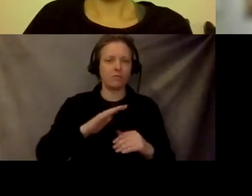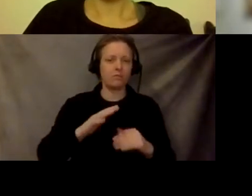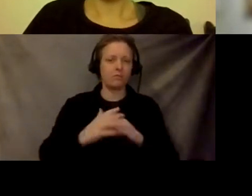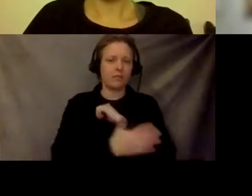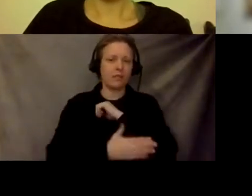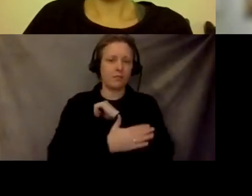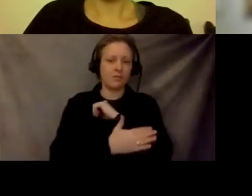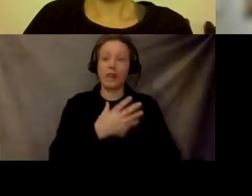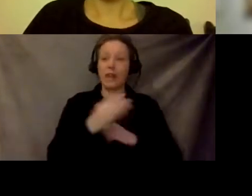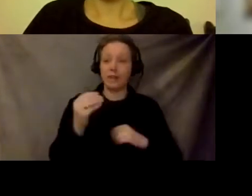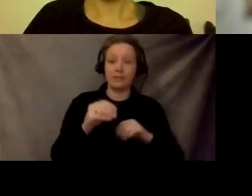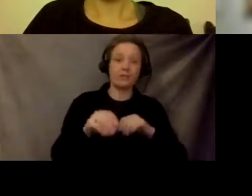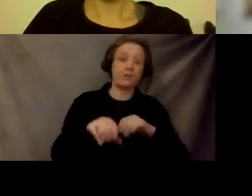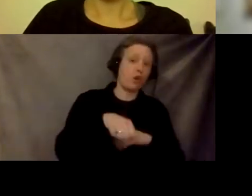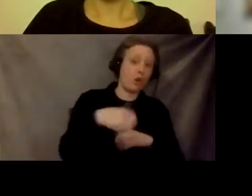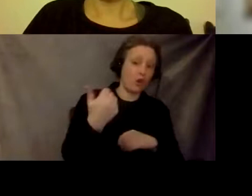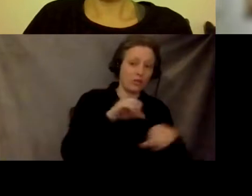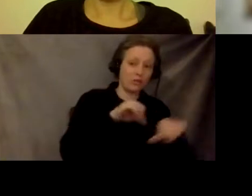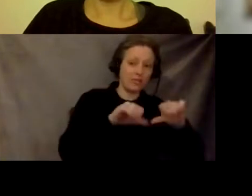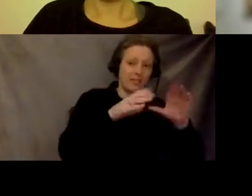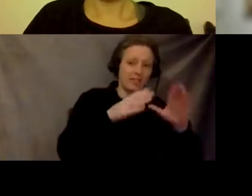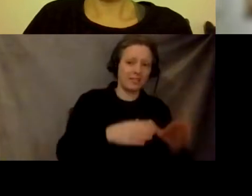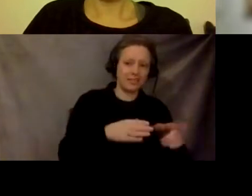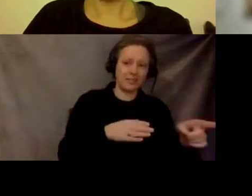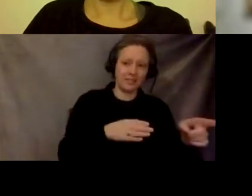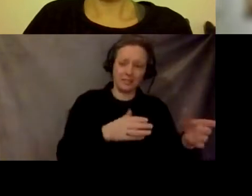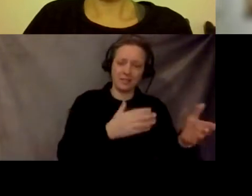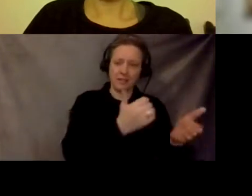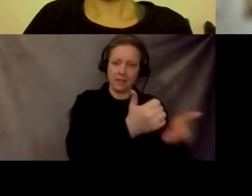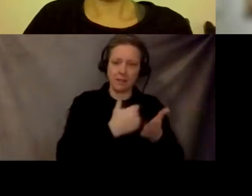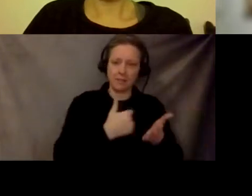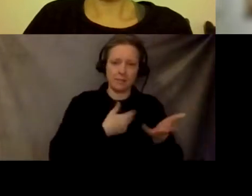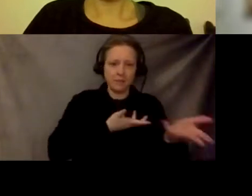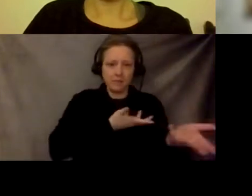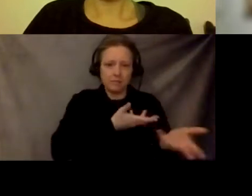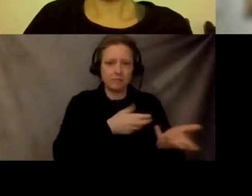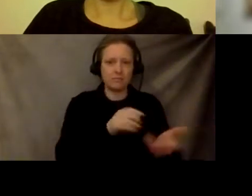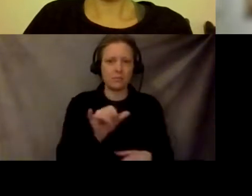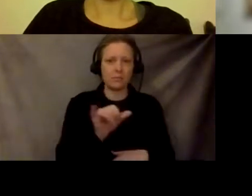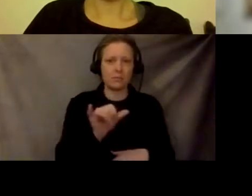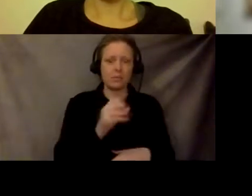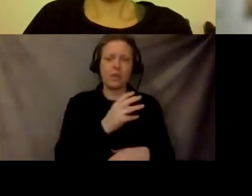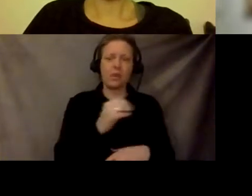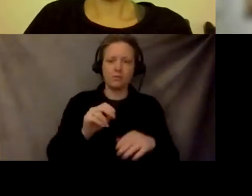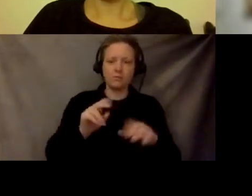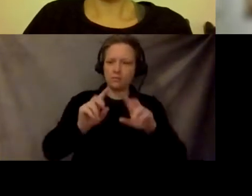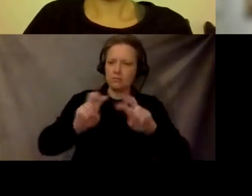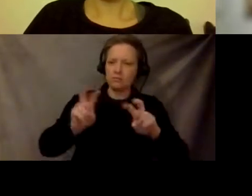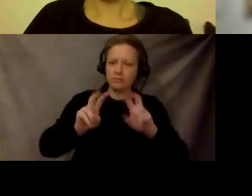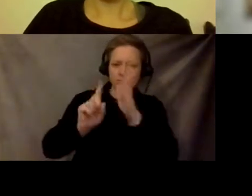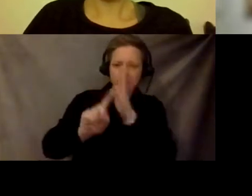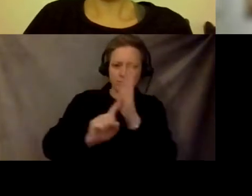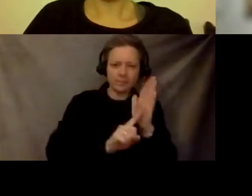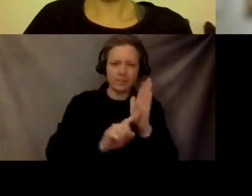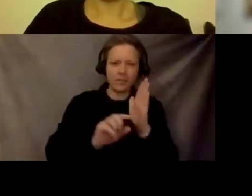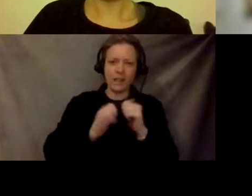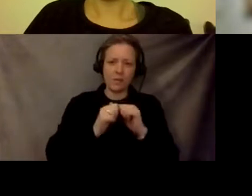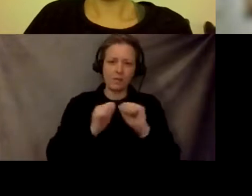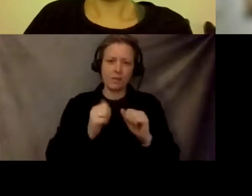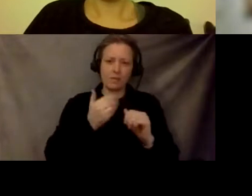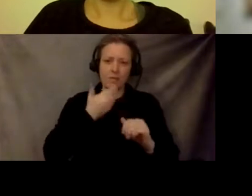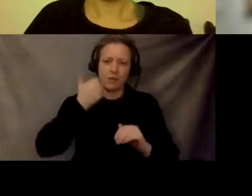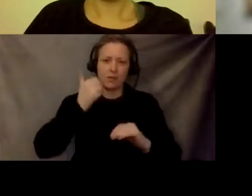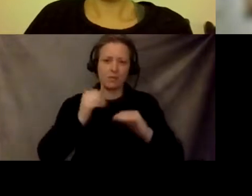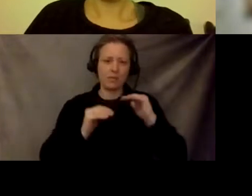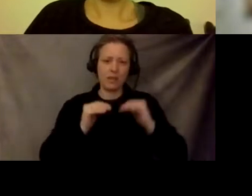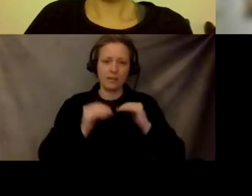I'm engaging with, to look at various areas in terms of how we need to better balance. And then when you look at the budget, you say, okay,